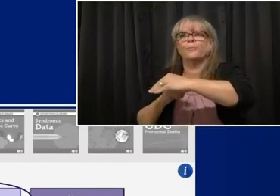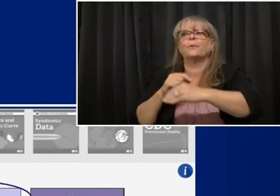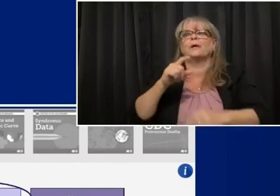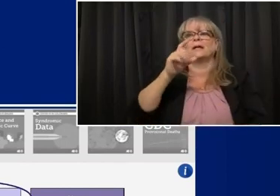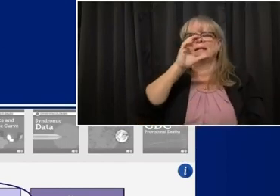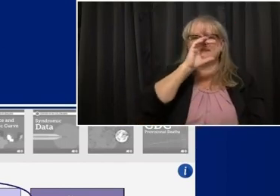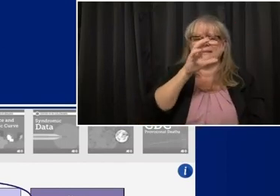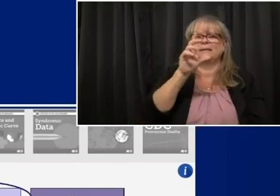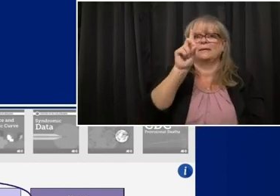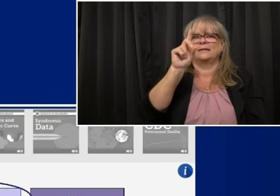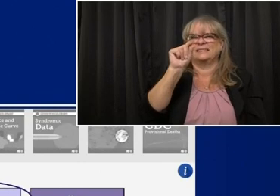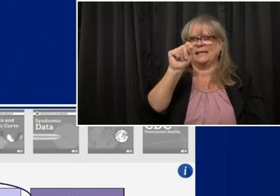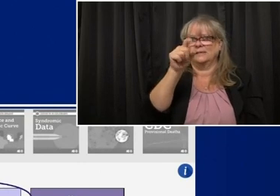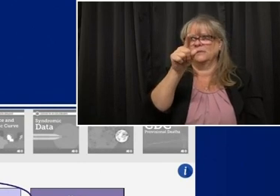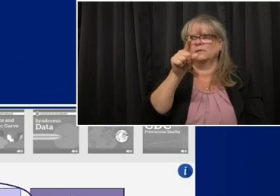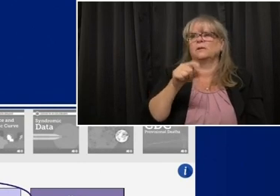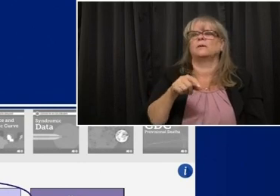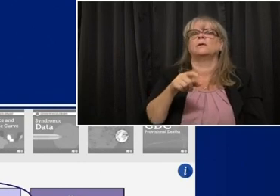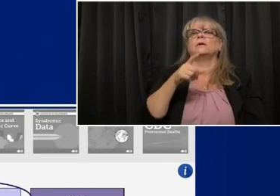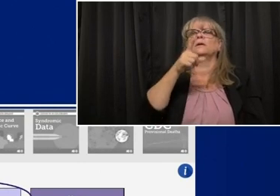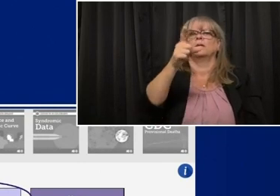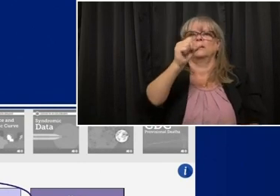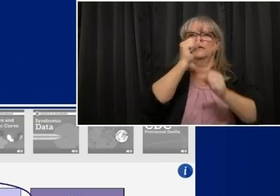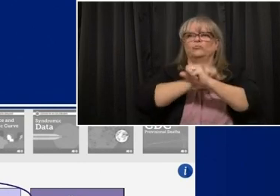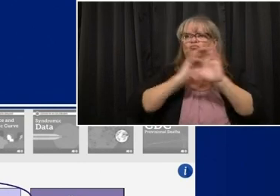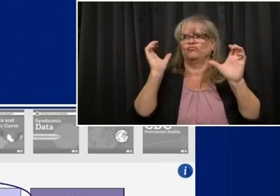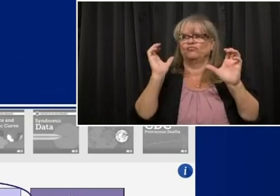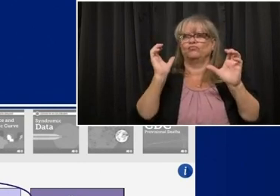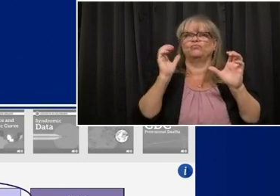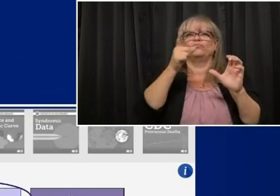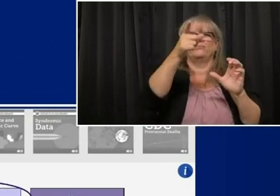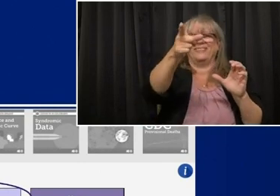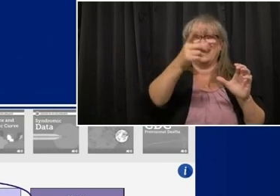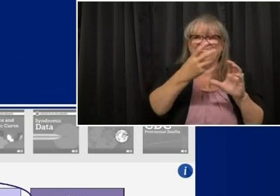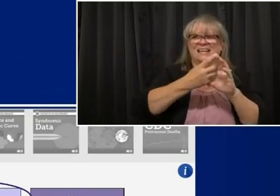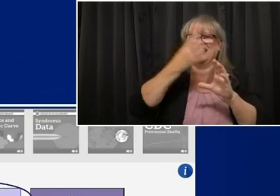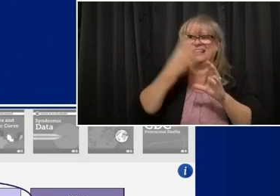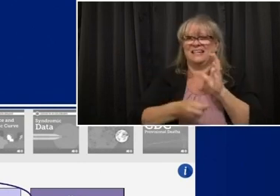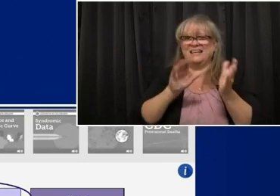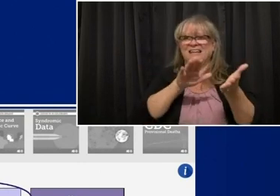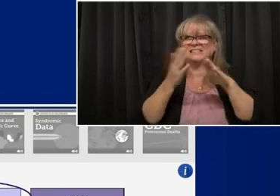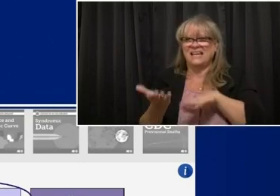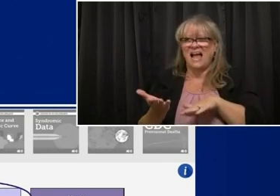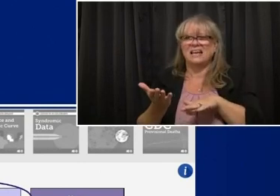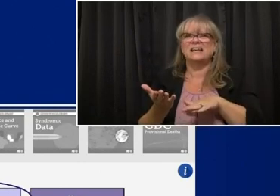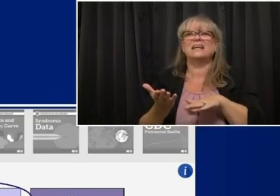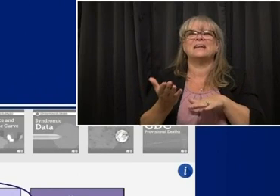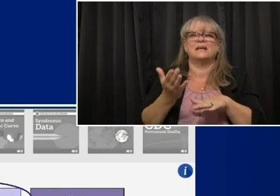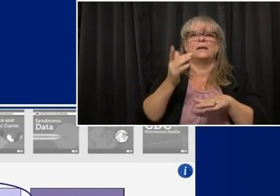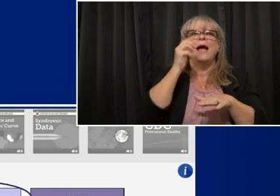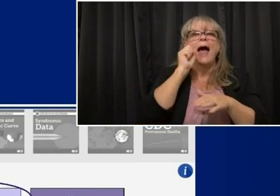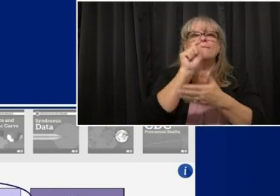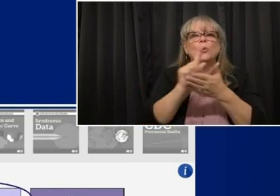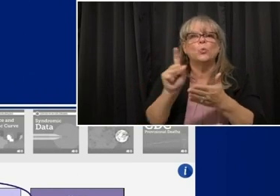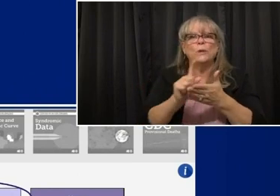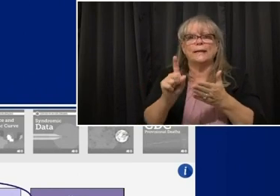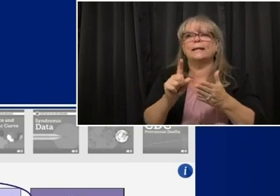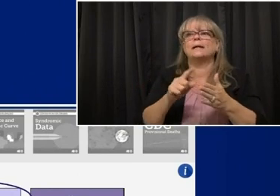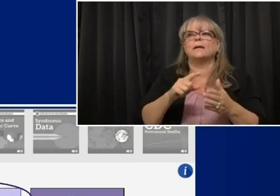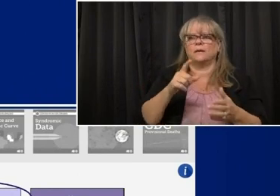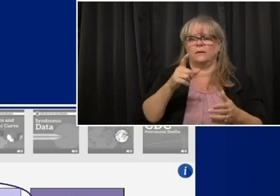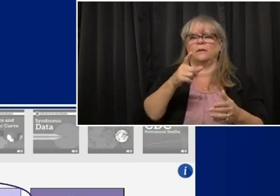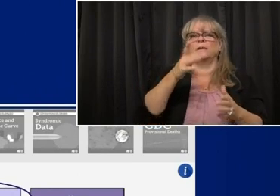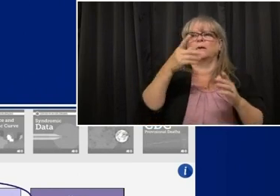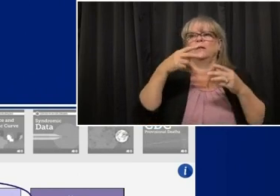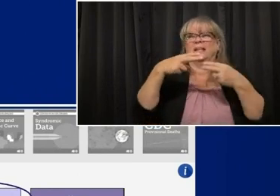death data. Here I'm showing you the death data weekly, and you'll see these color-coded lines that show you the number of deaths that have occurred in